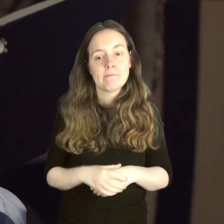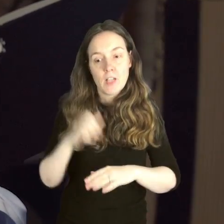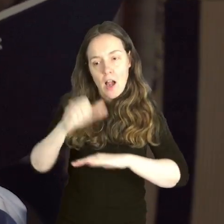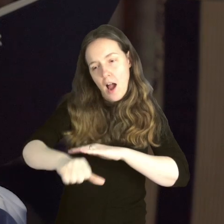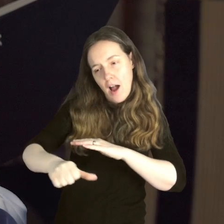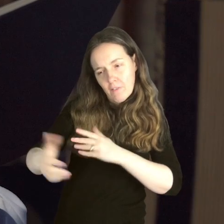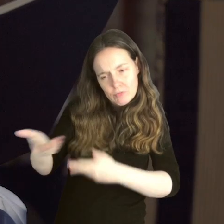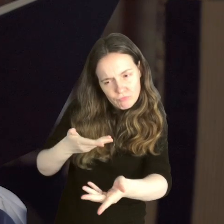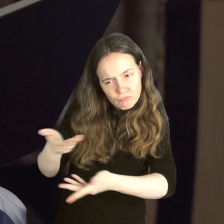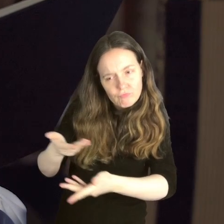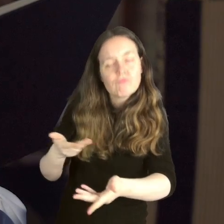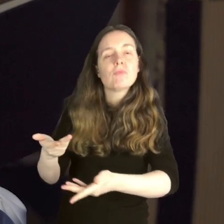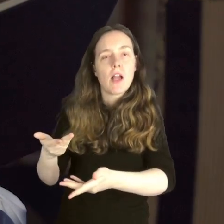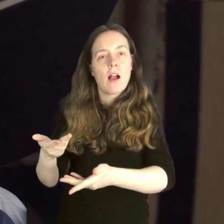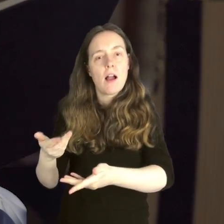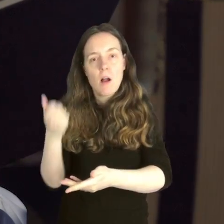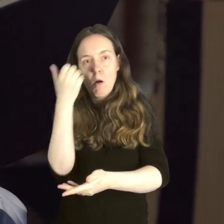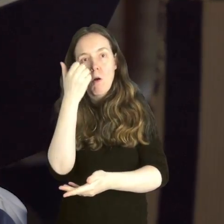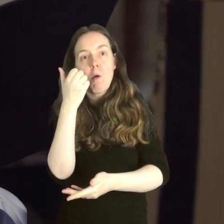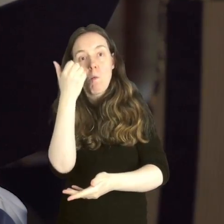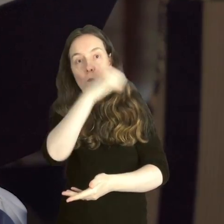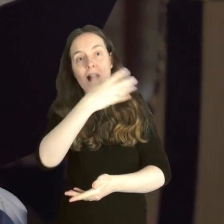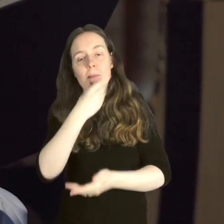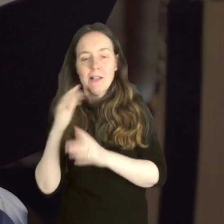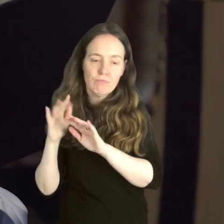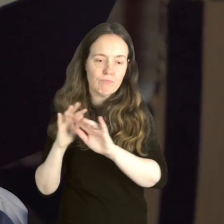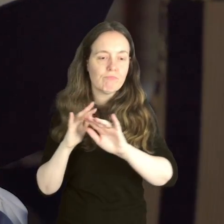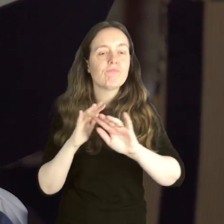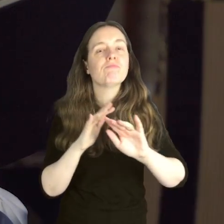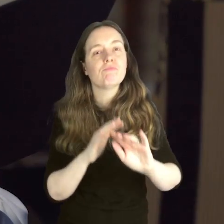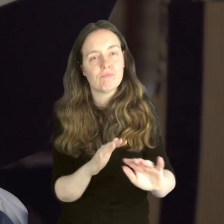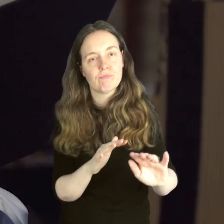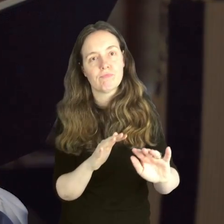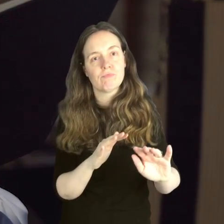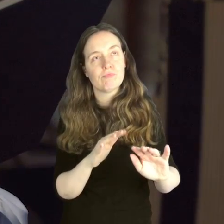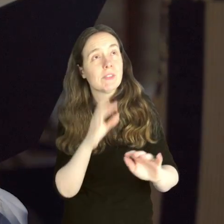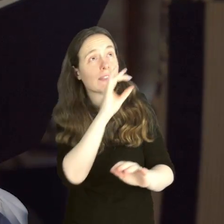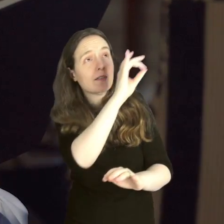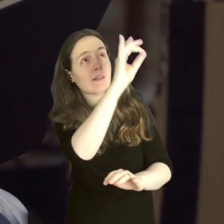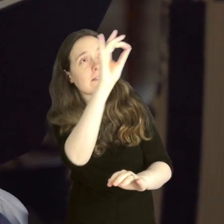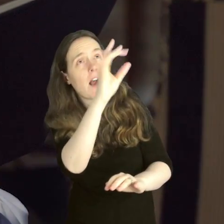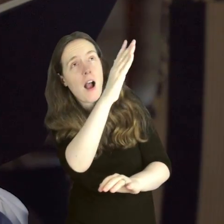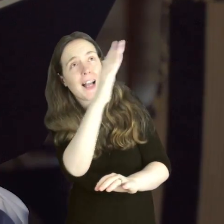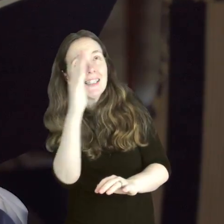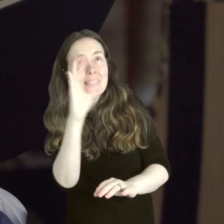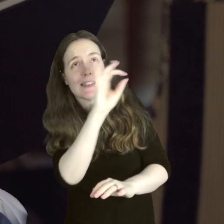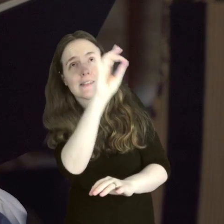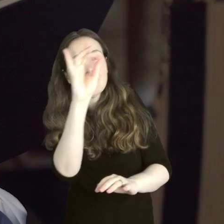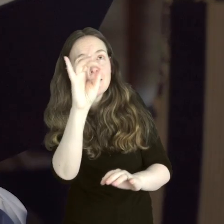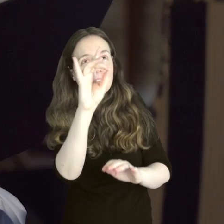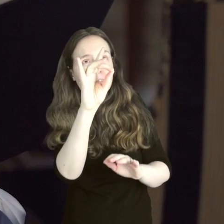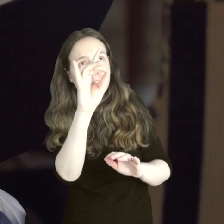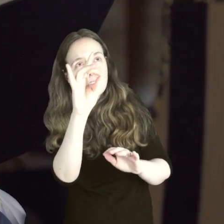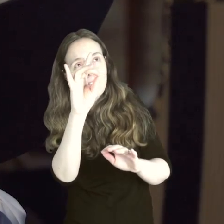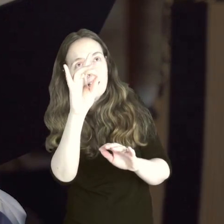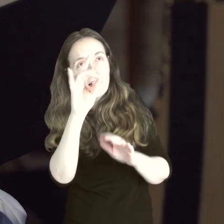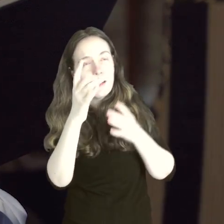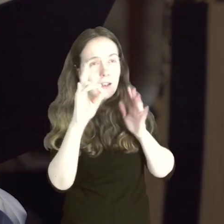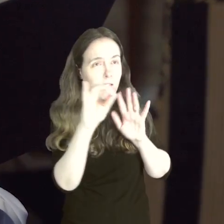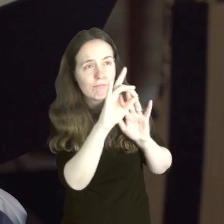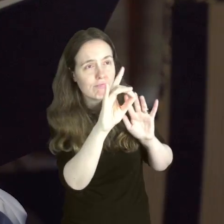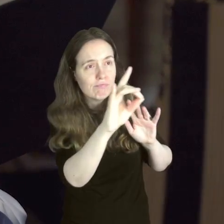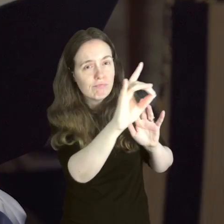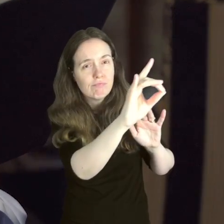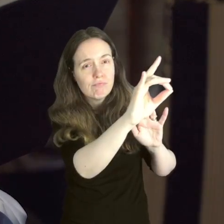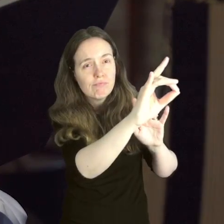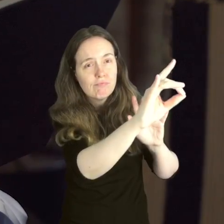After this interview, the wise men went their way, and the star they had seen in the east guided them to Bethlehem.